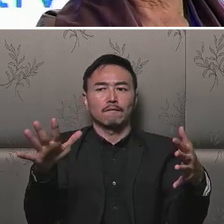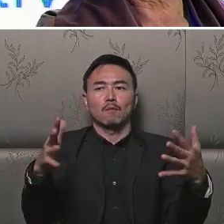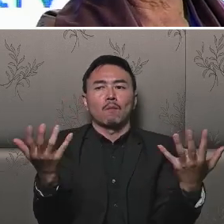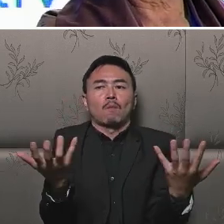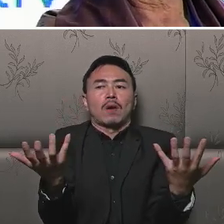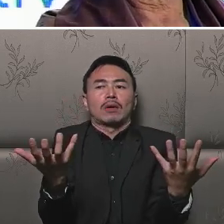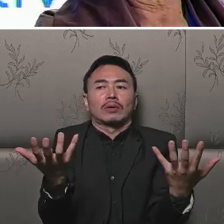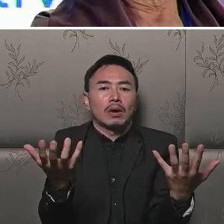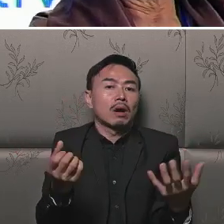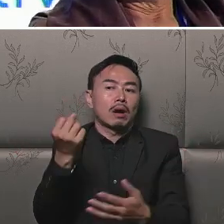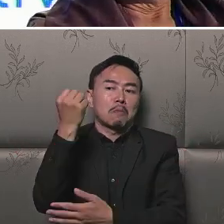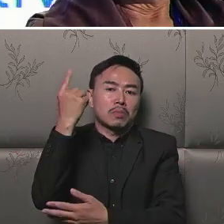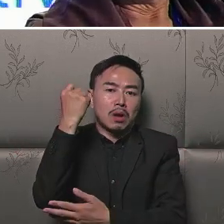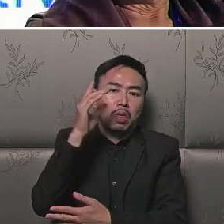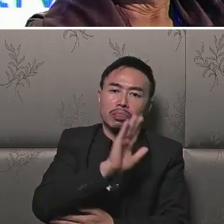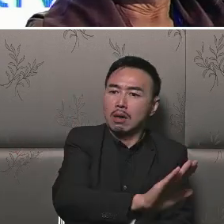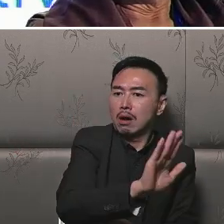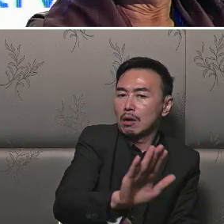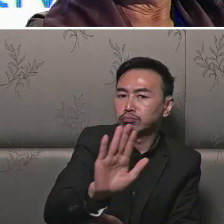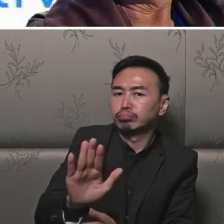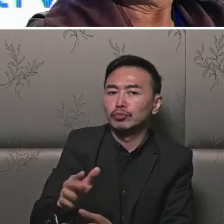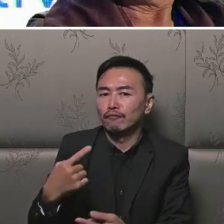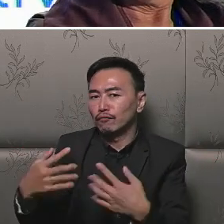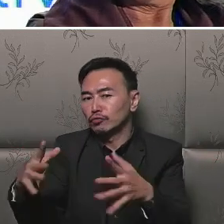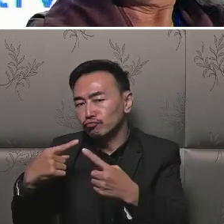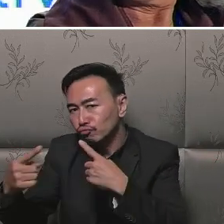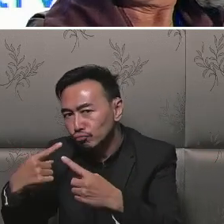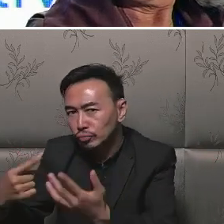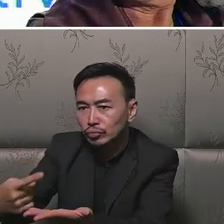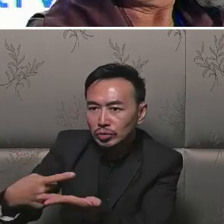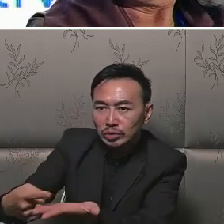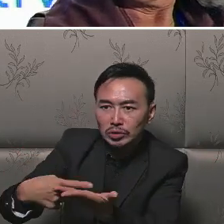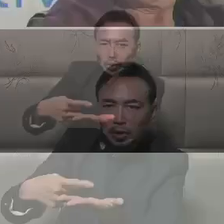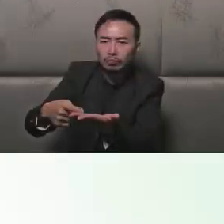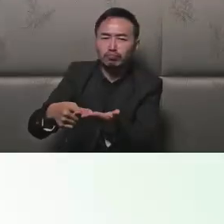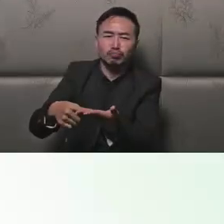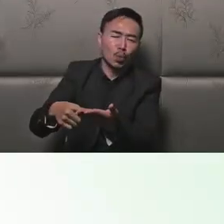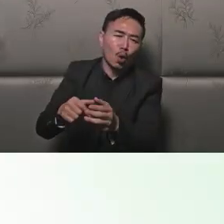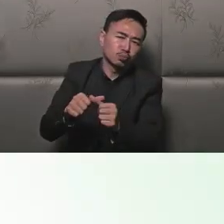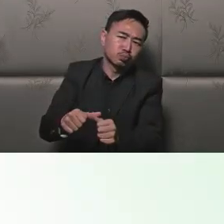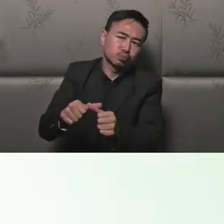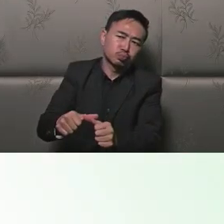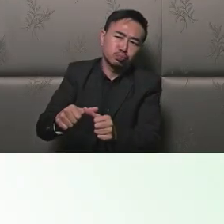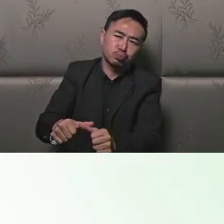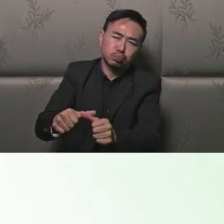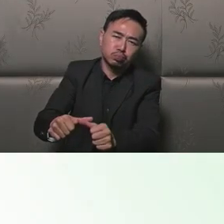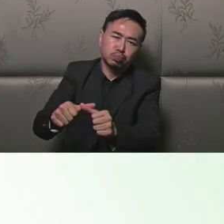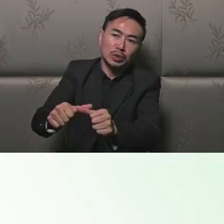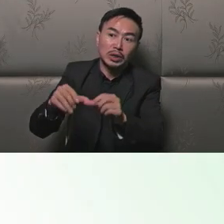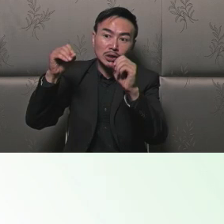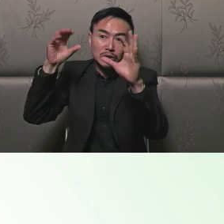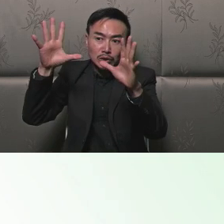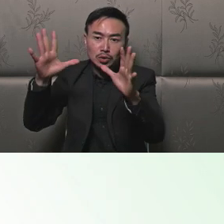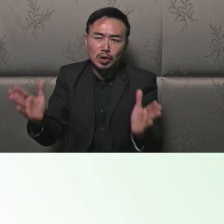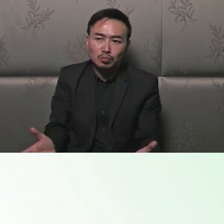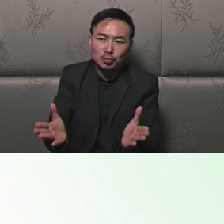everyone, teachers, parents, learners, and the wider community, including the local government